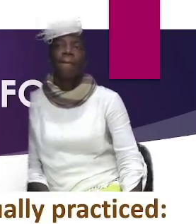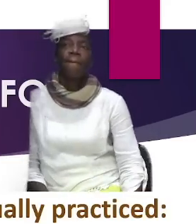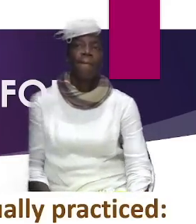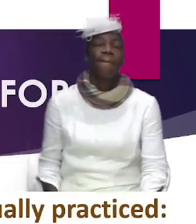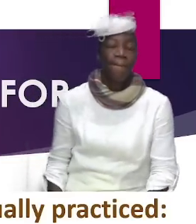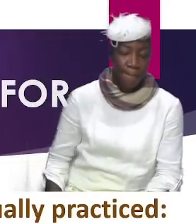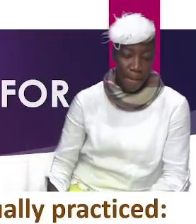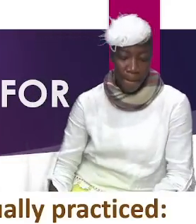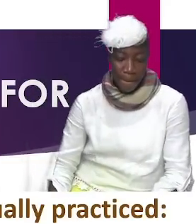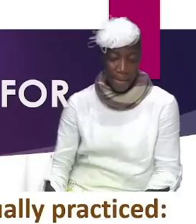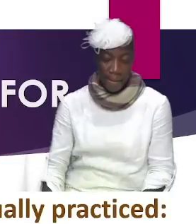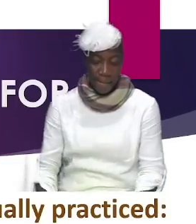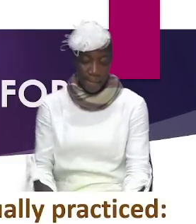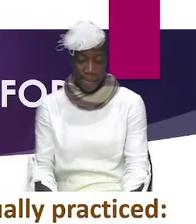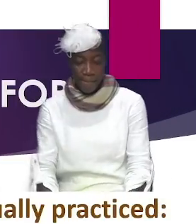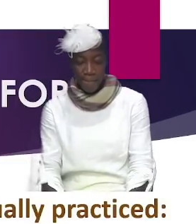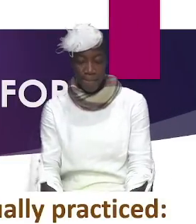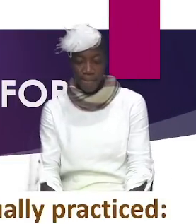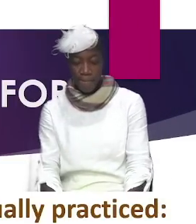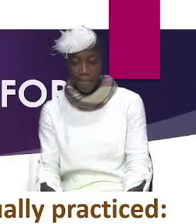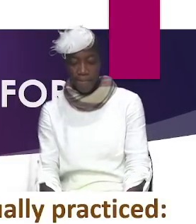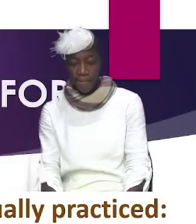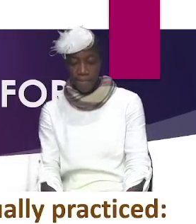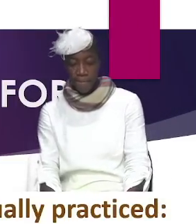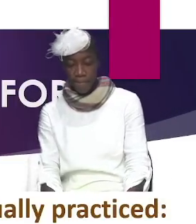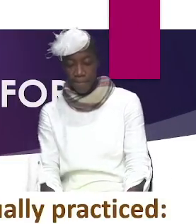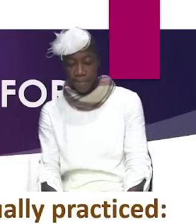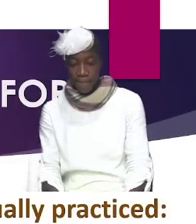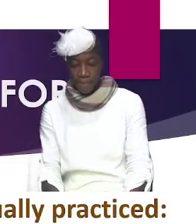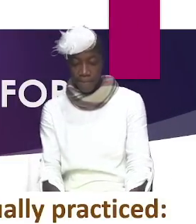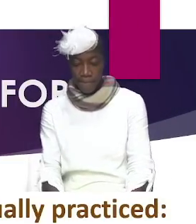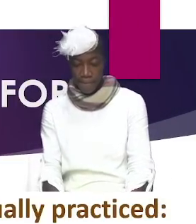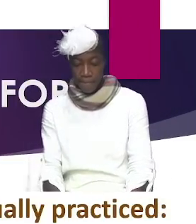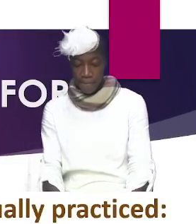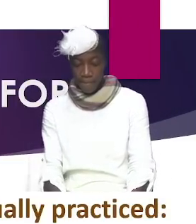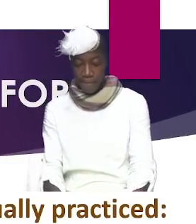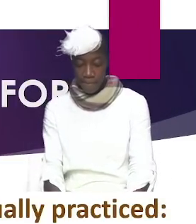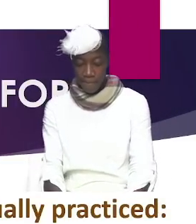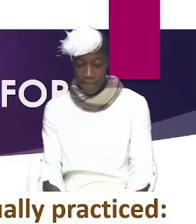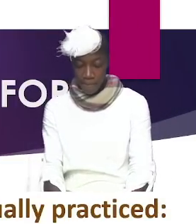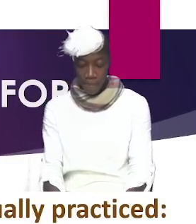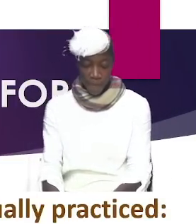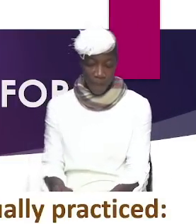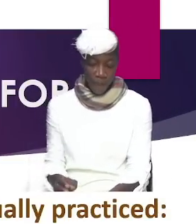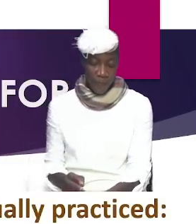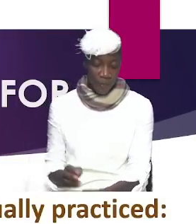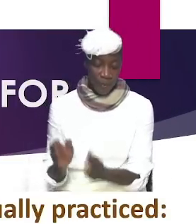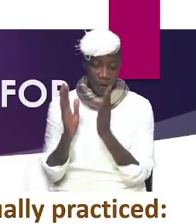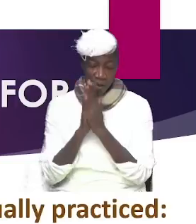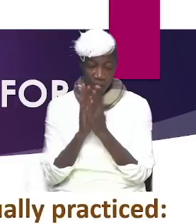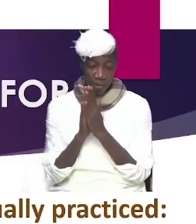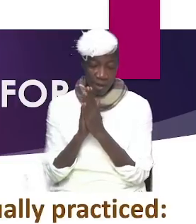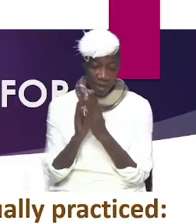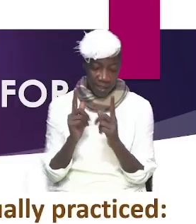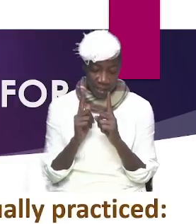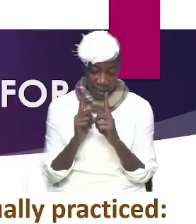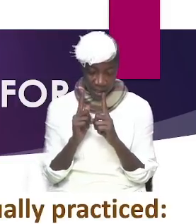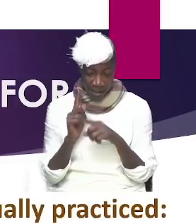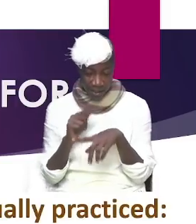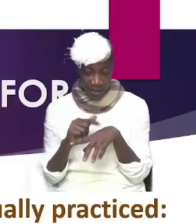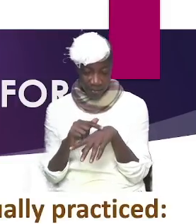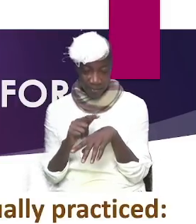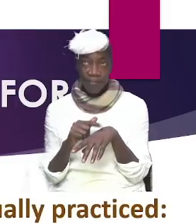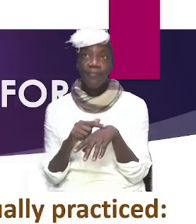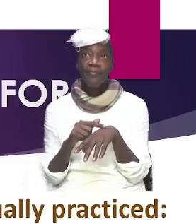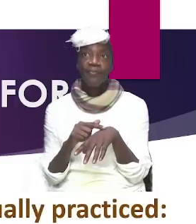this thing about them that there were certain times of prayer. You had certain prayer hours, and they